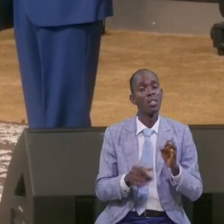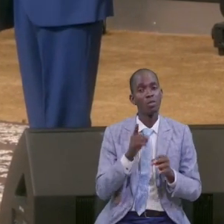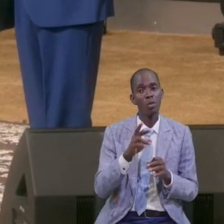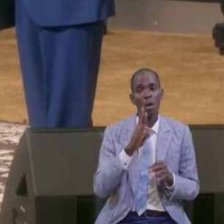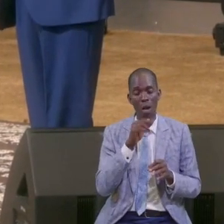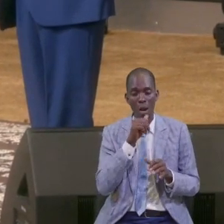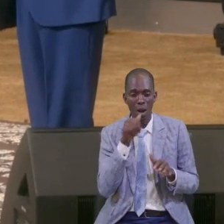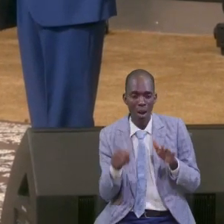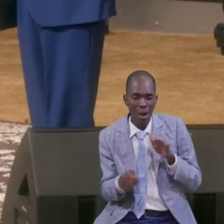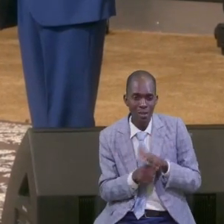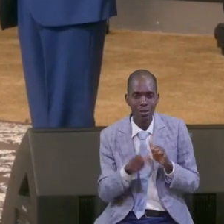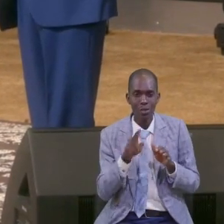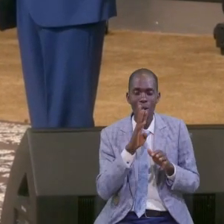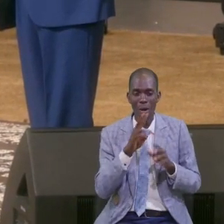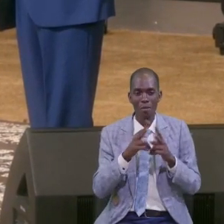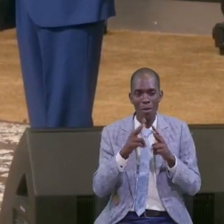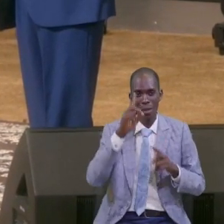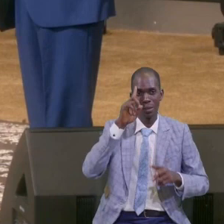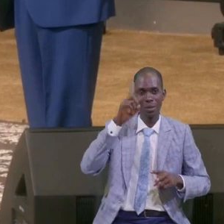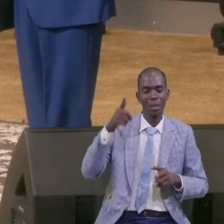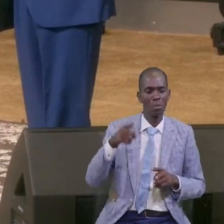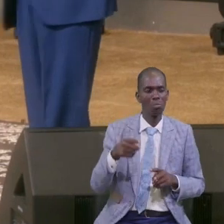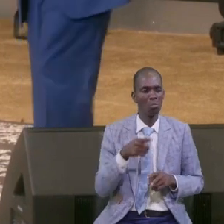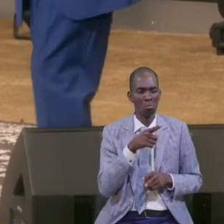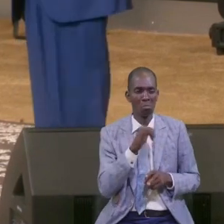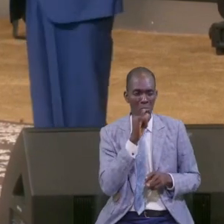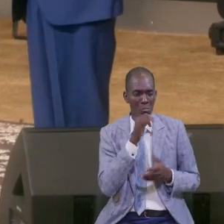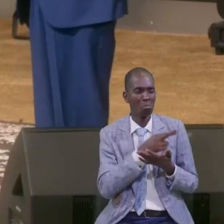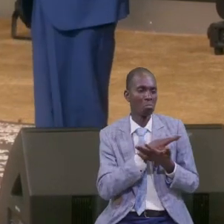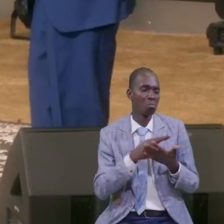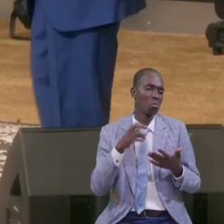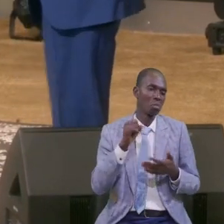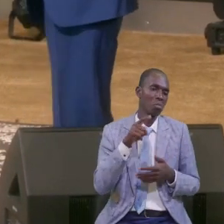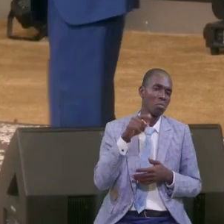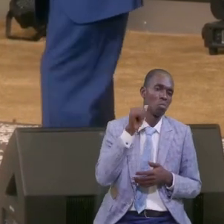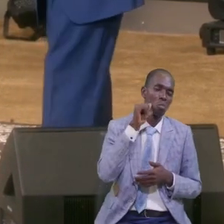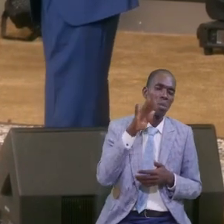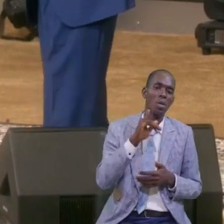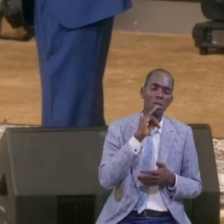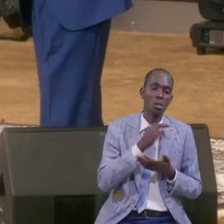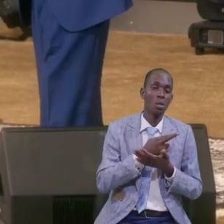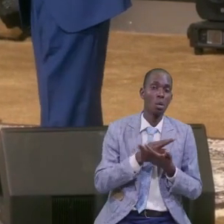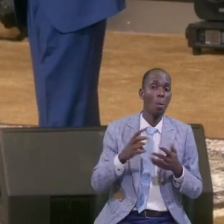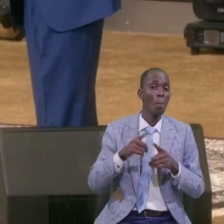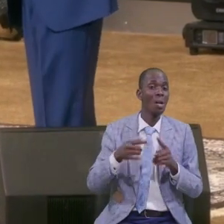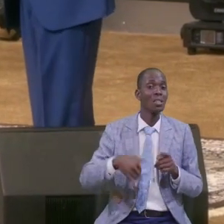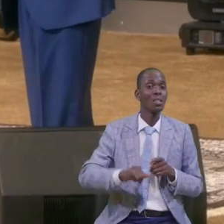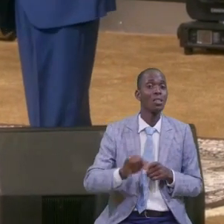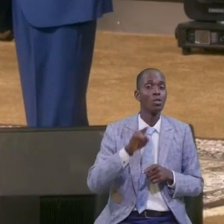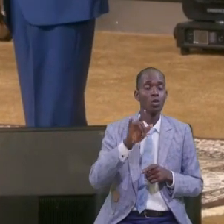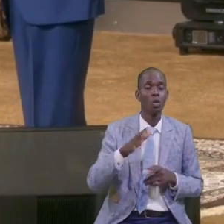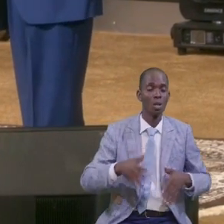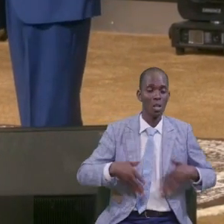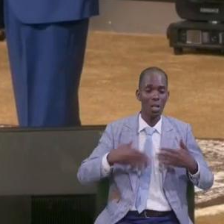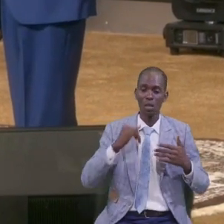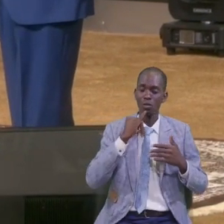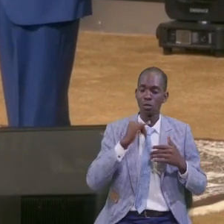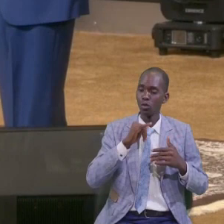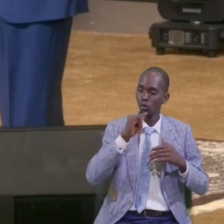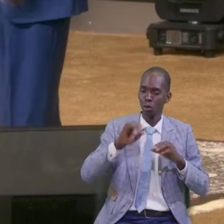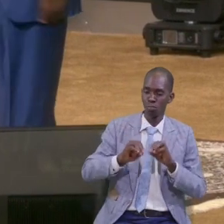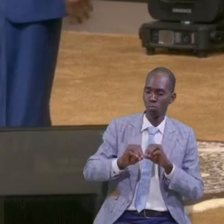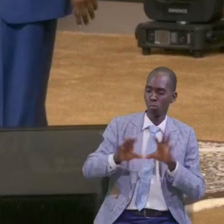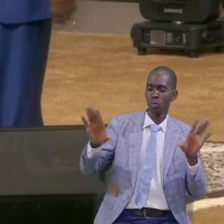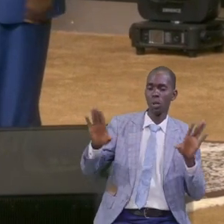are clever. And you say, he's righteous, she's righteous, and yet you are not transparent as a servant of